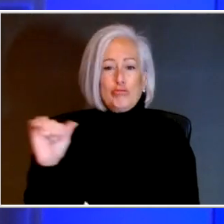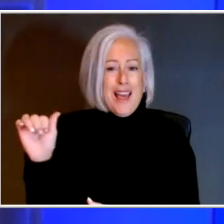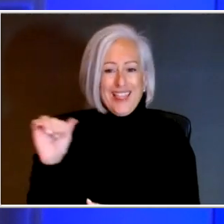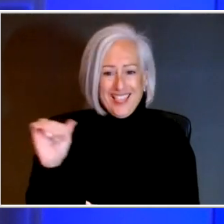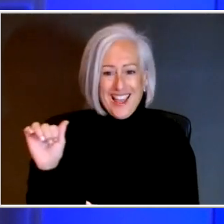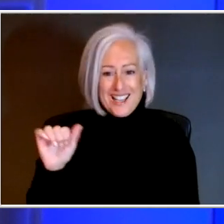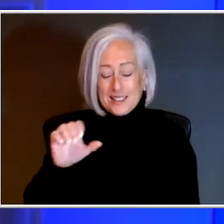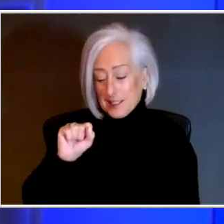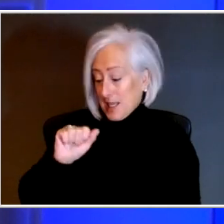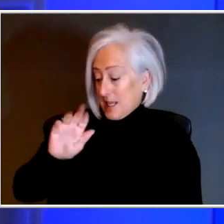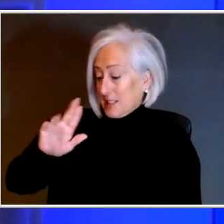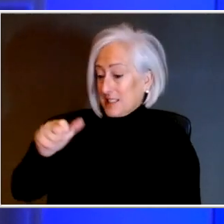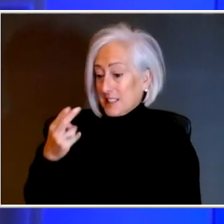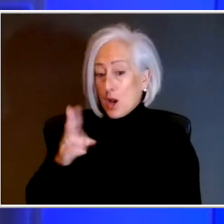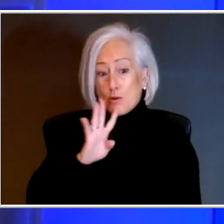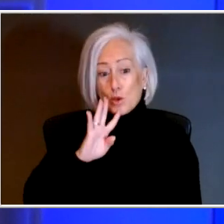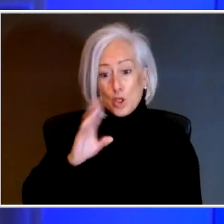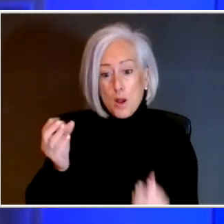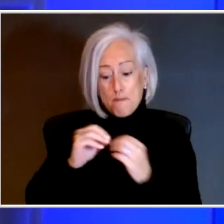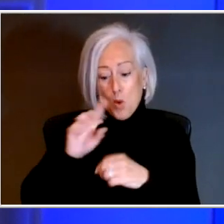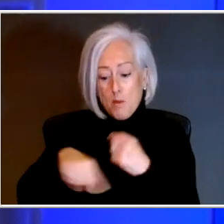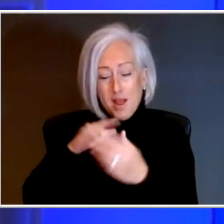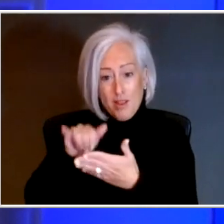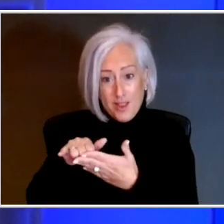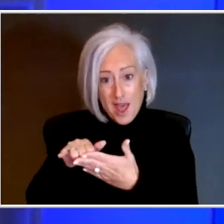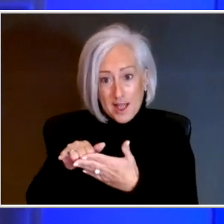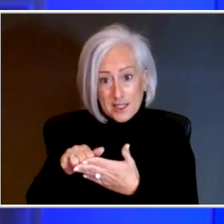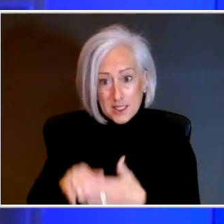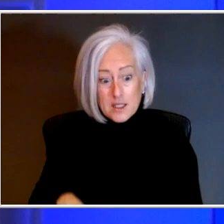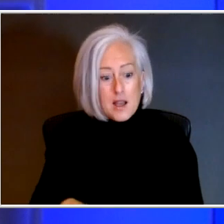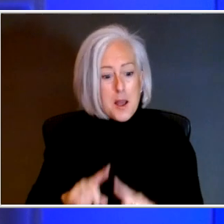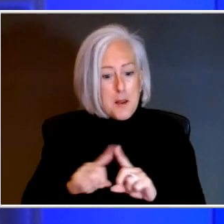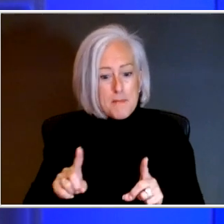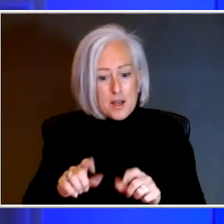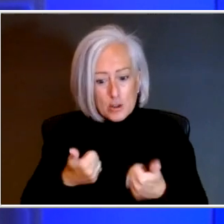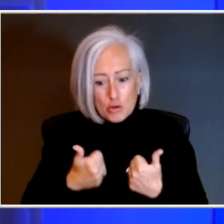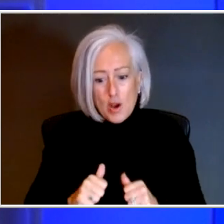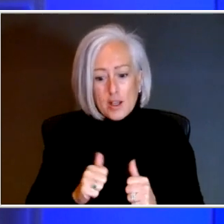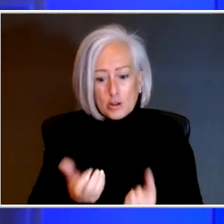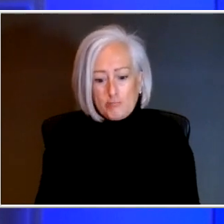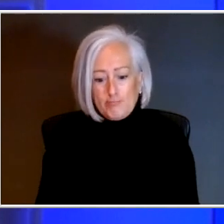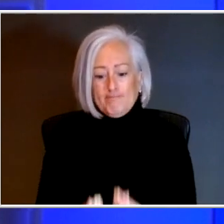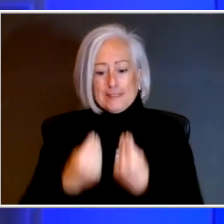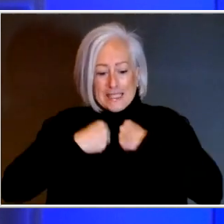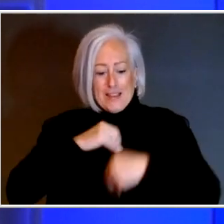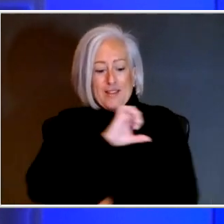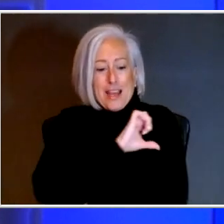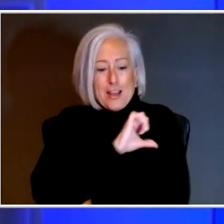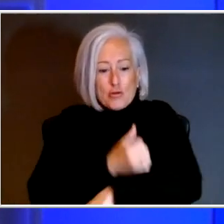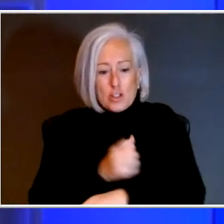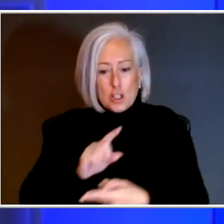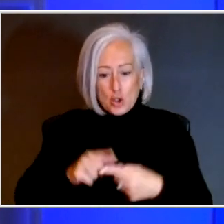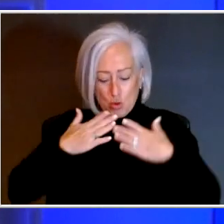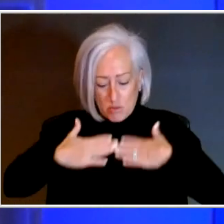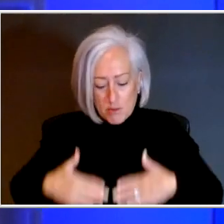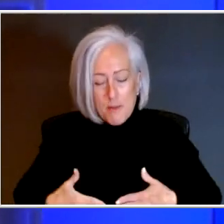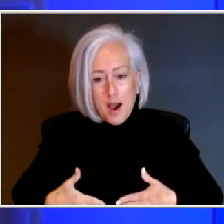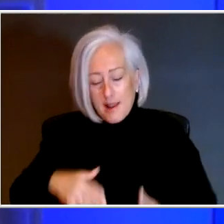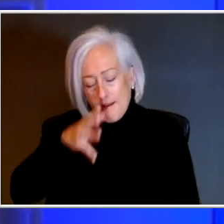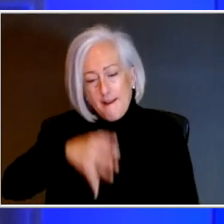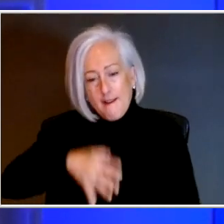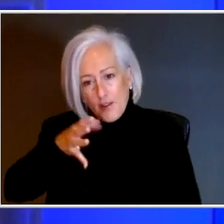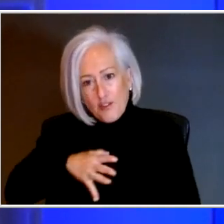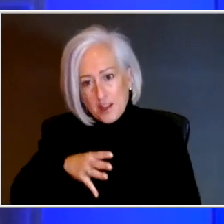but in terms of, fueling the body, the female athlete in particular needs to run off